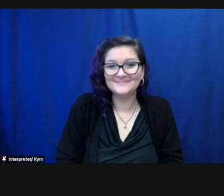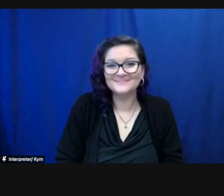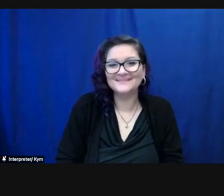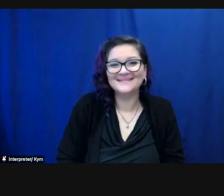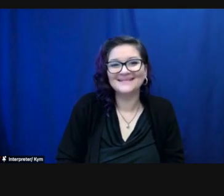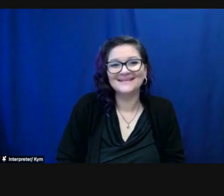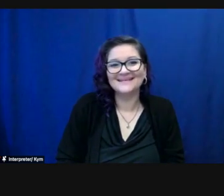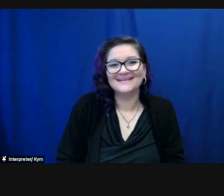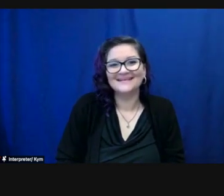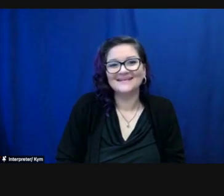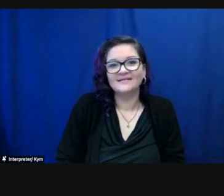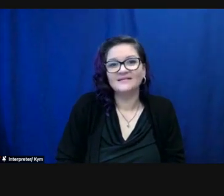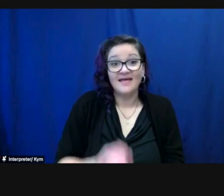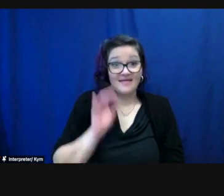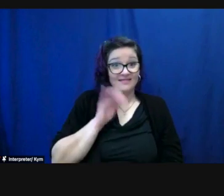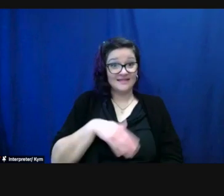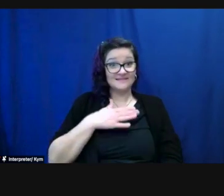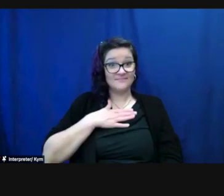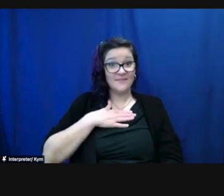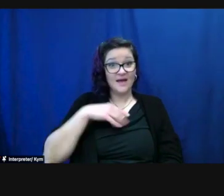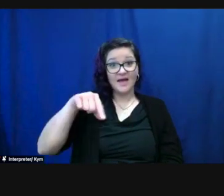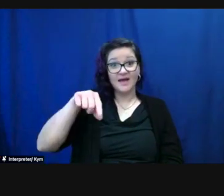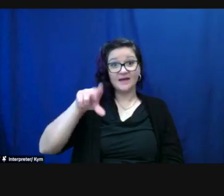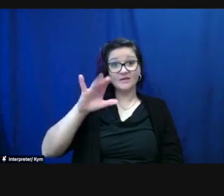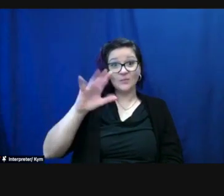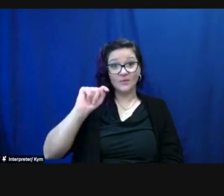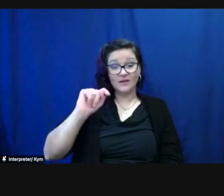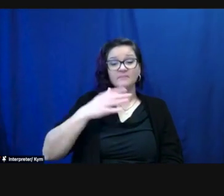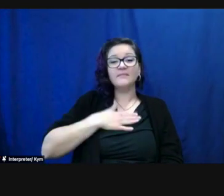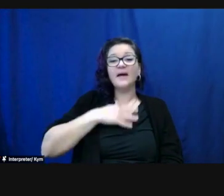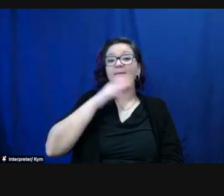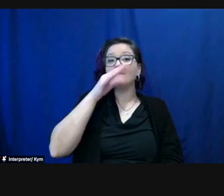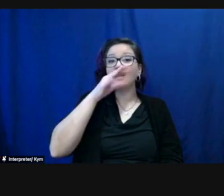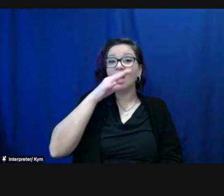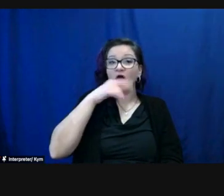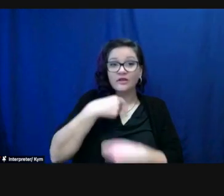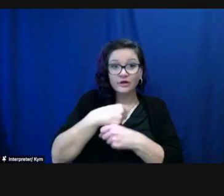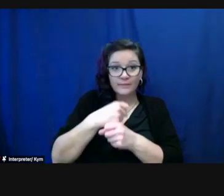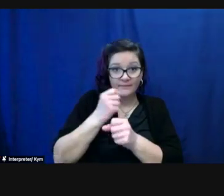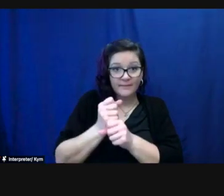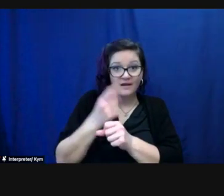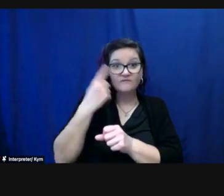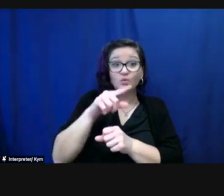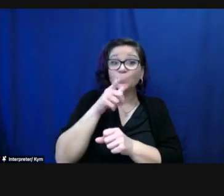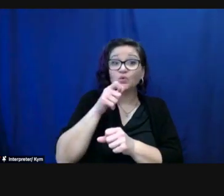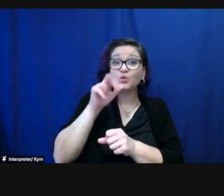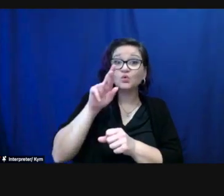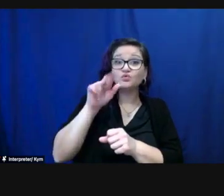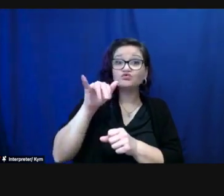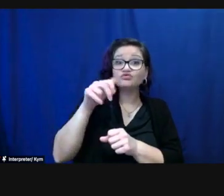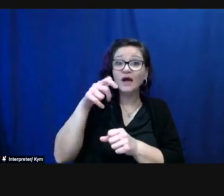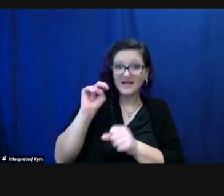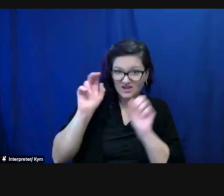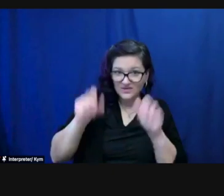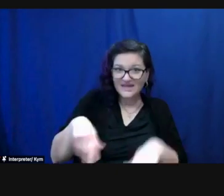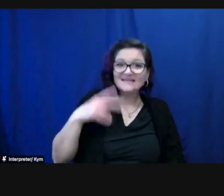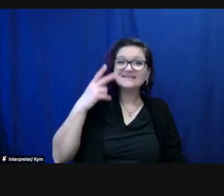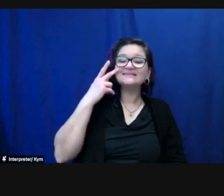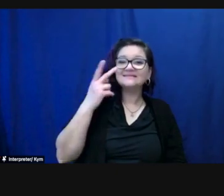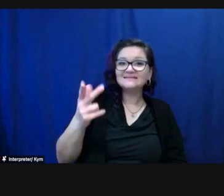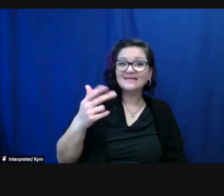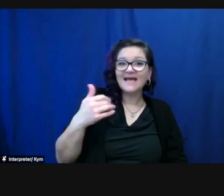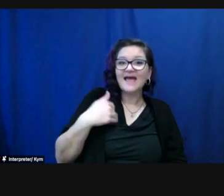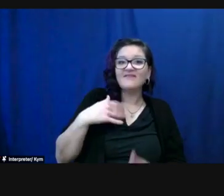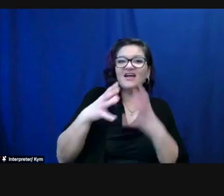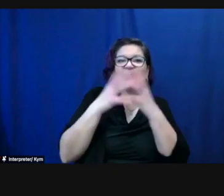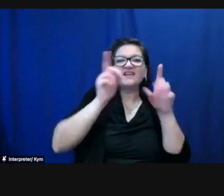This is a quilt that was made by my mom for Ryan. And you can see it's got lots